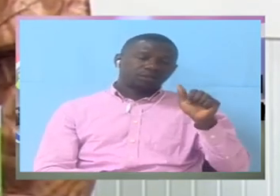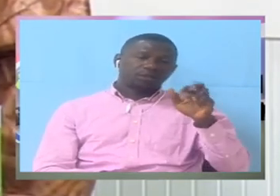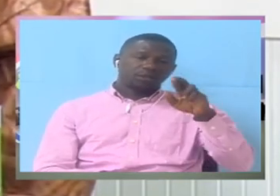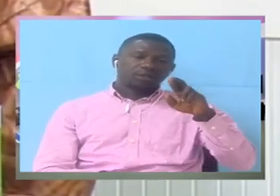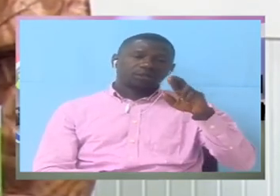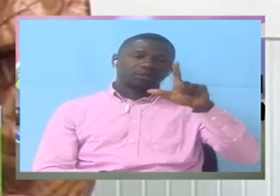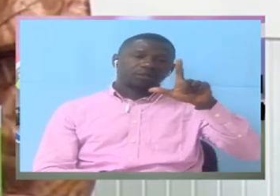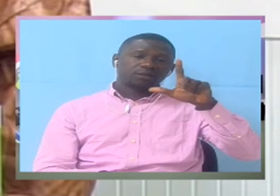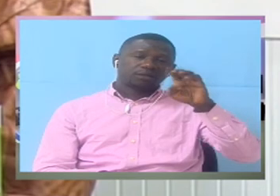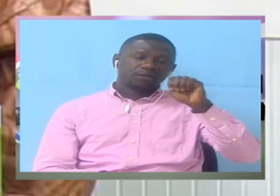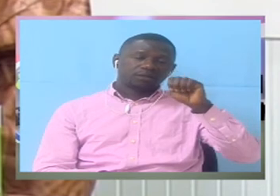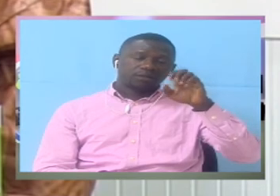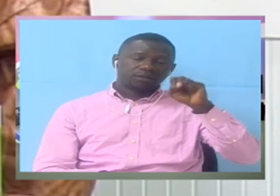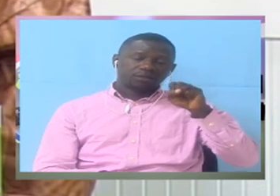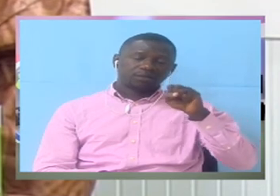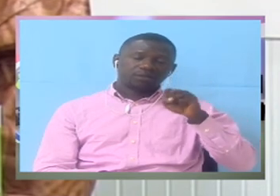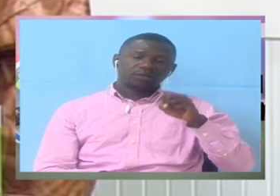the